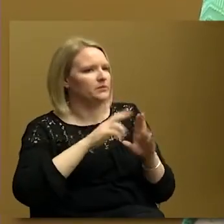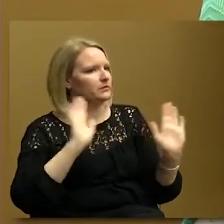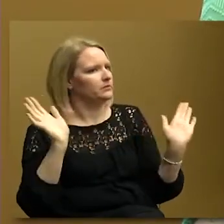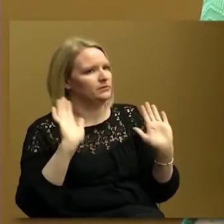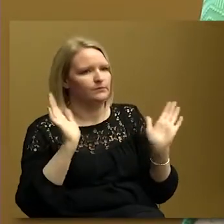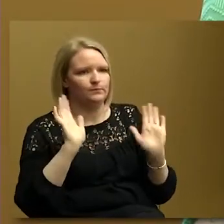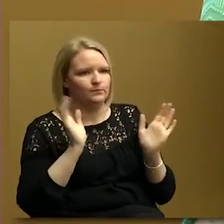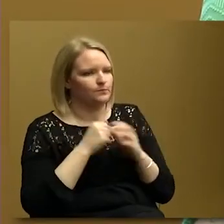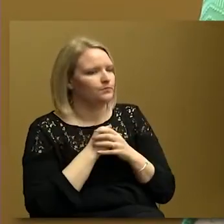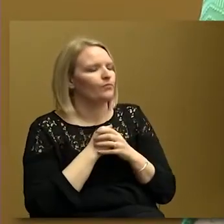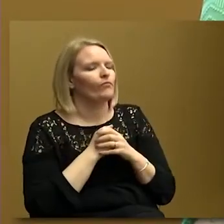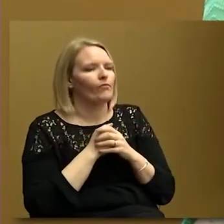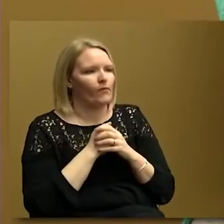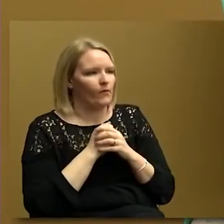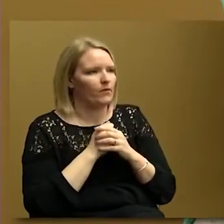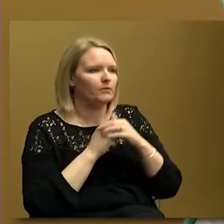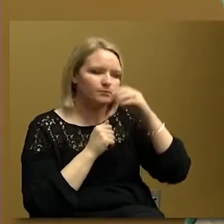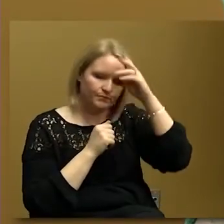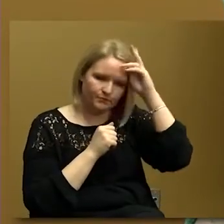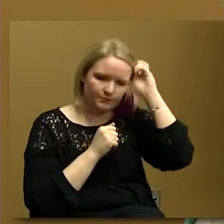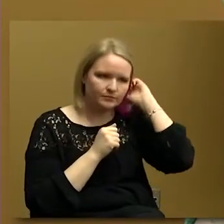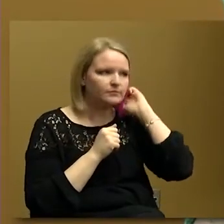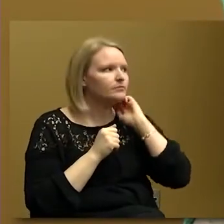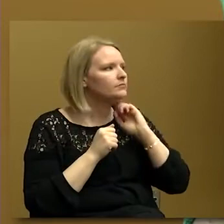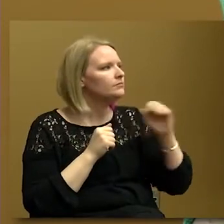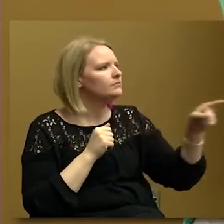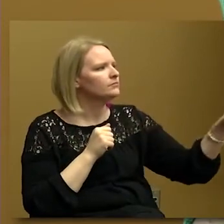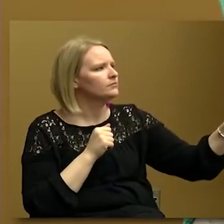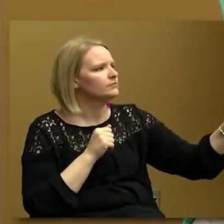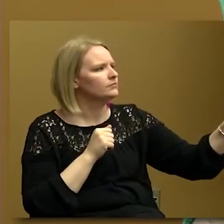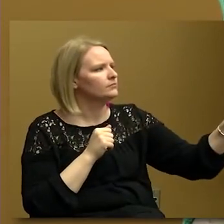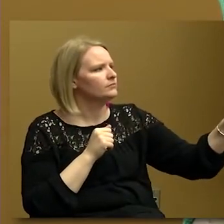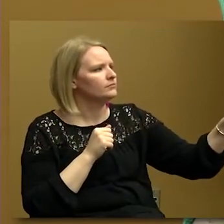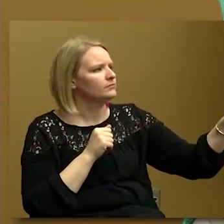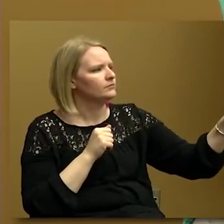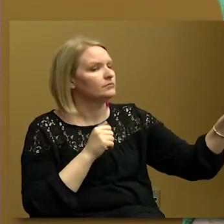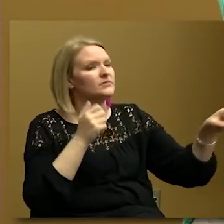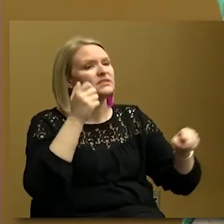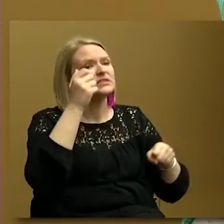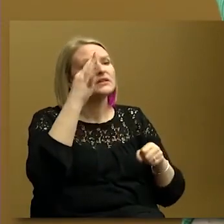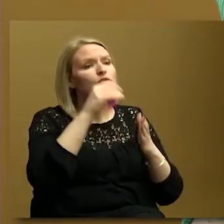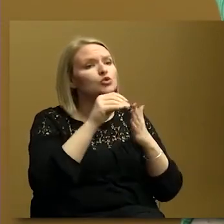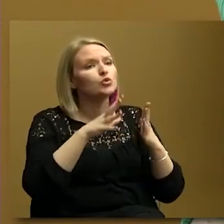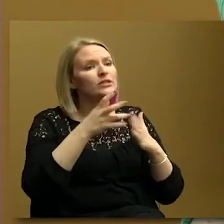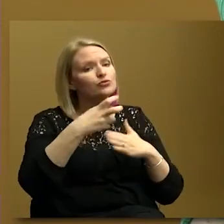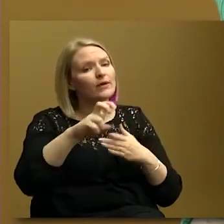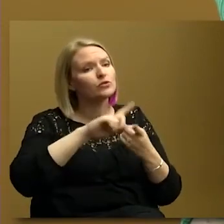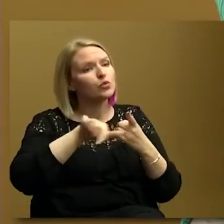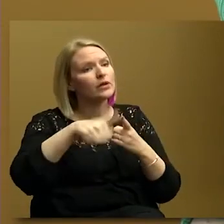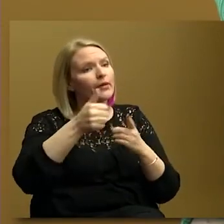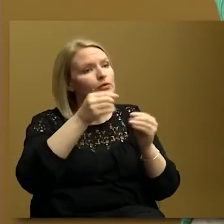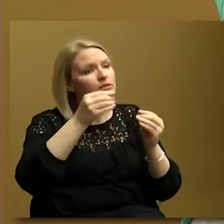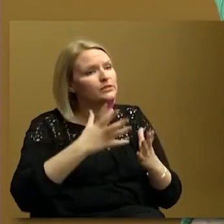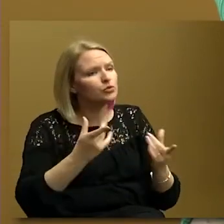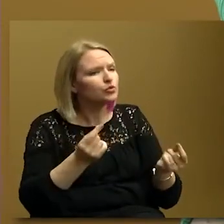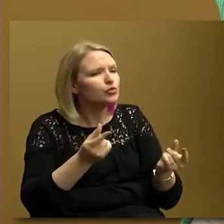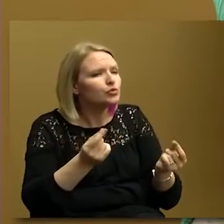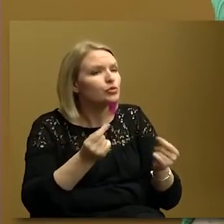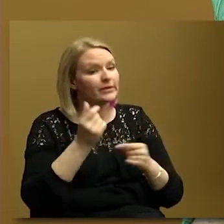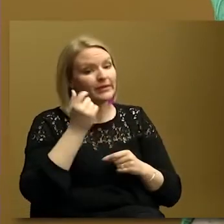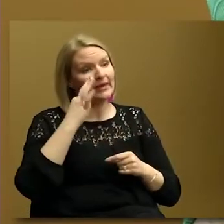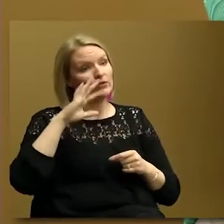associated with it. How do you then transfer if you have a student who moves to a different teacher? Because if it's a coding